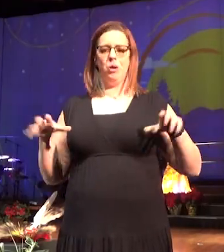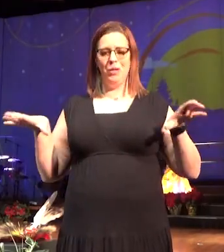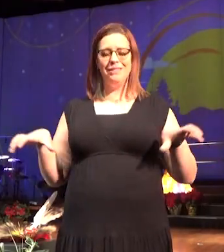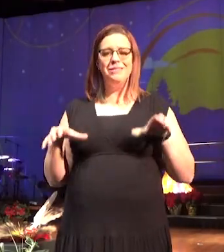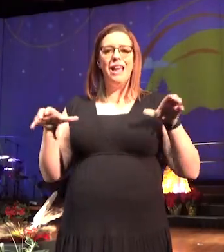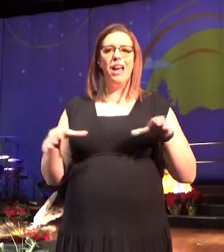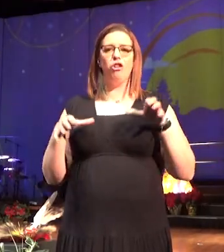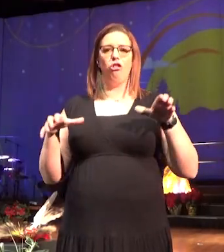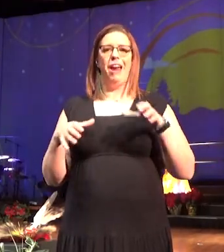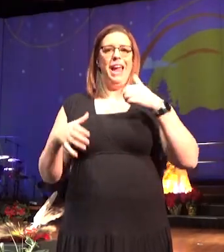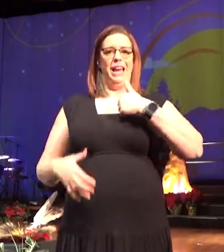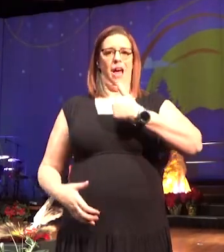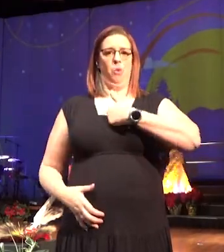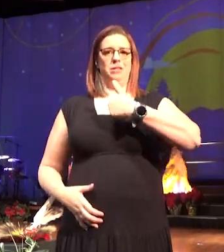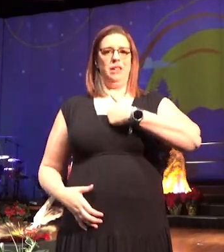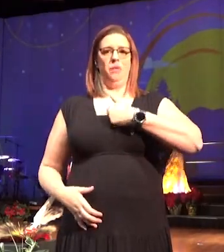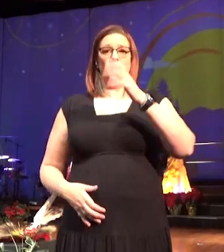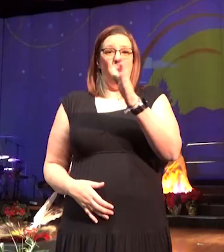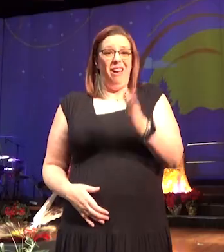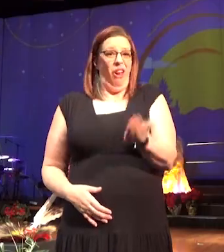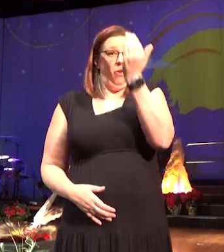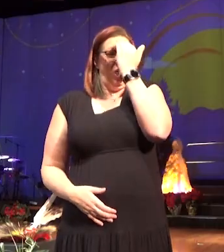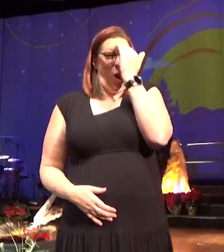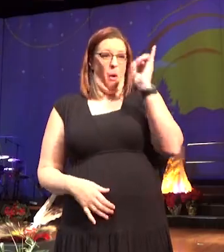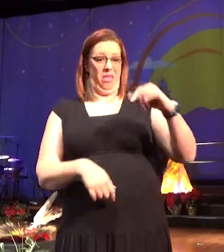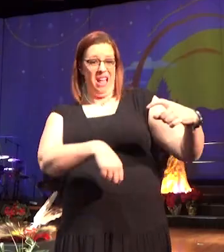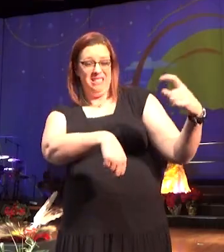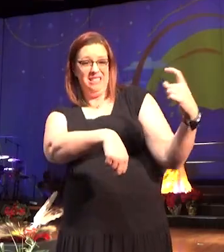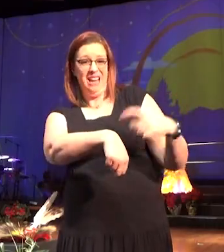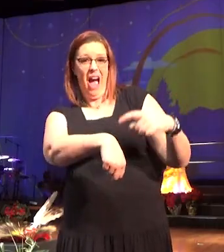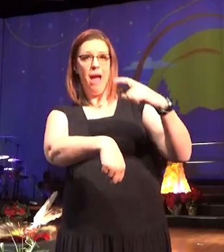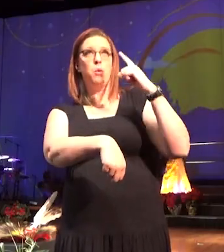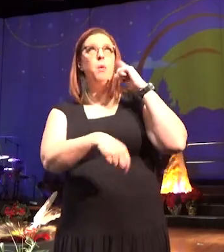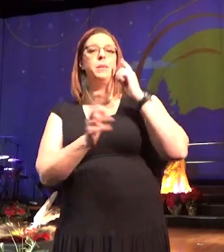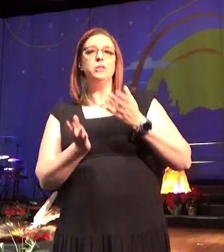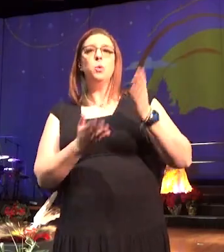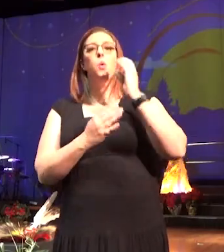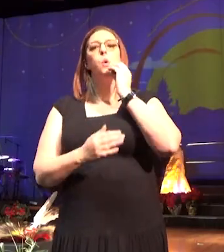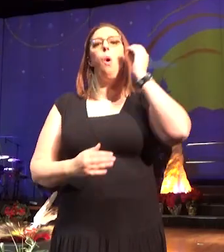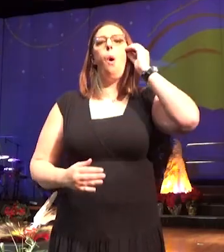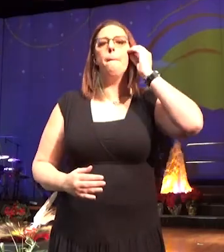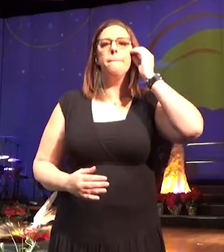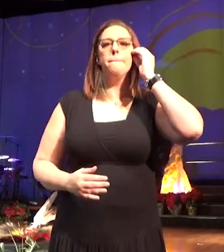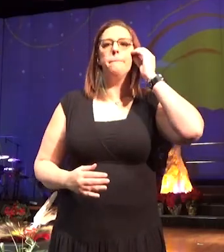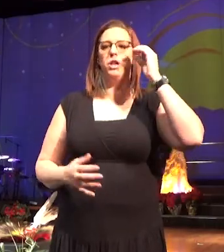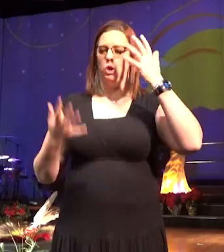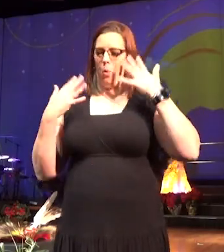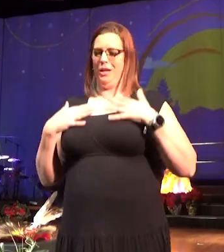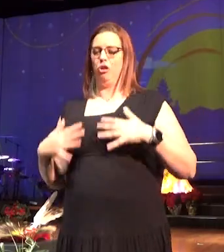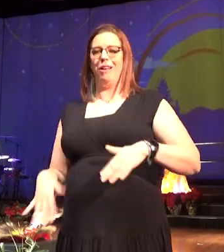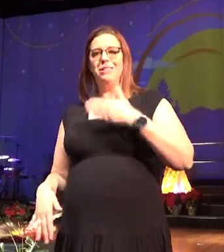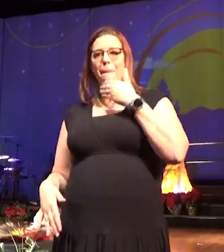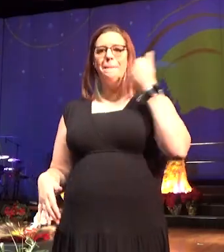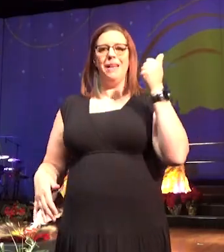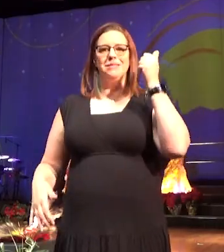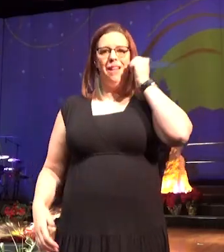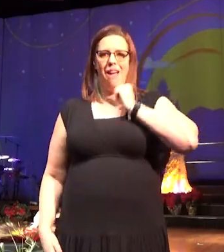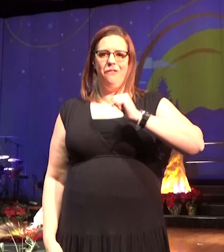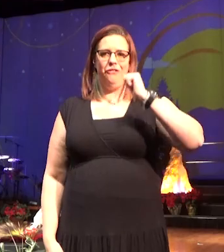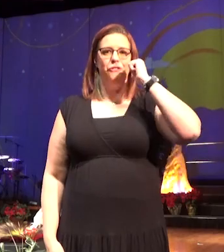ourselves because we never know if that time is going to be to go home. So we dress the best all the time for every